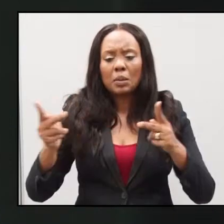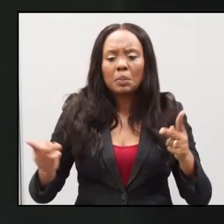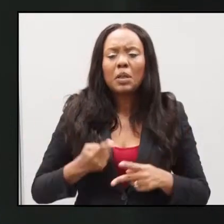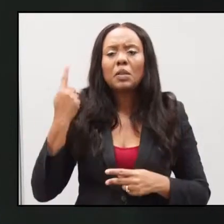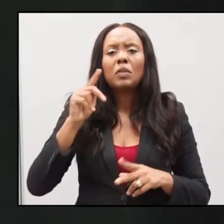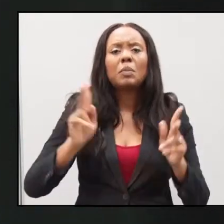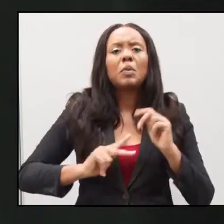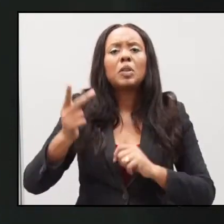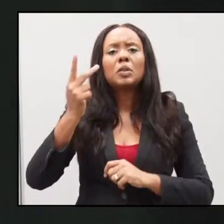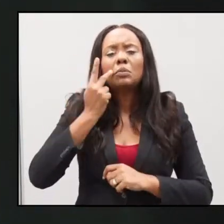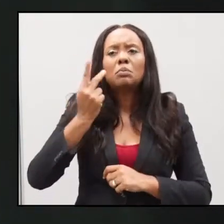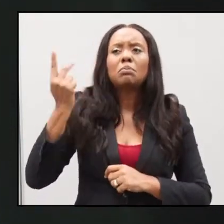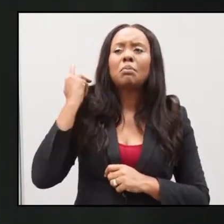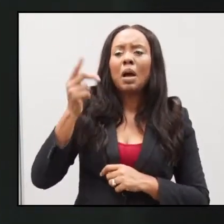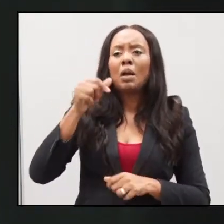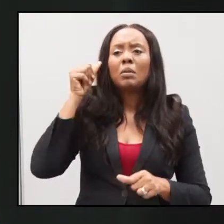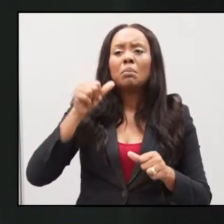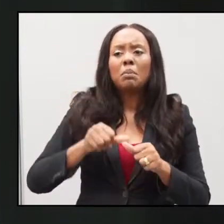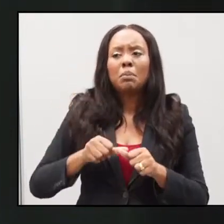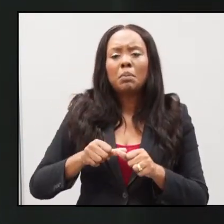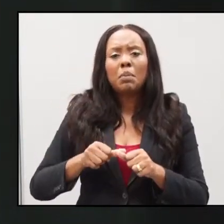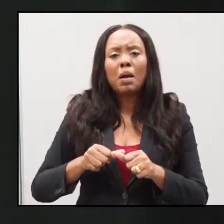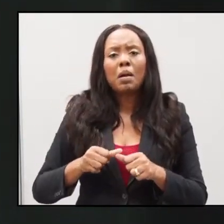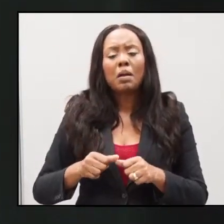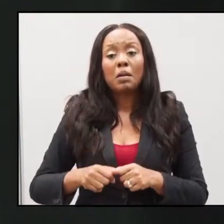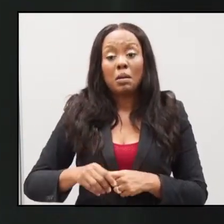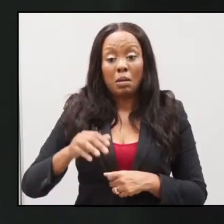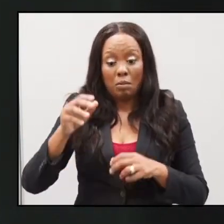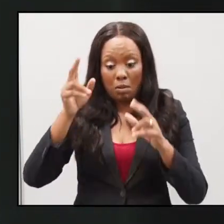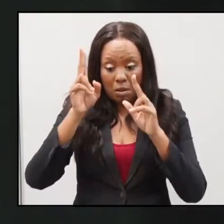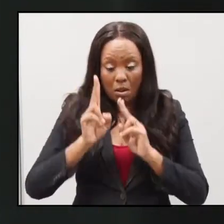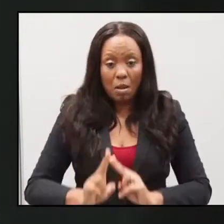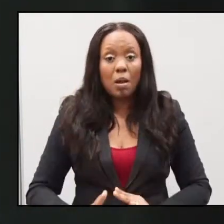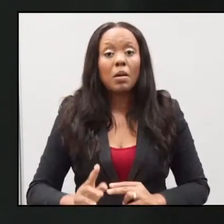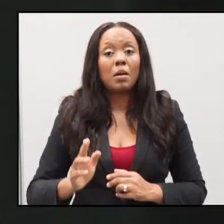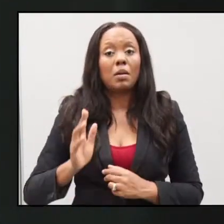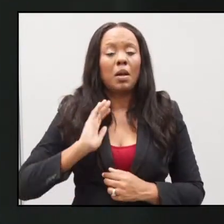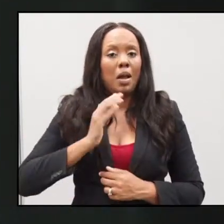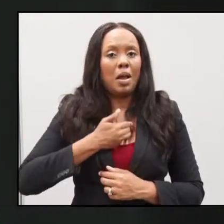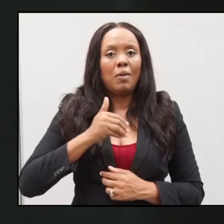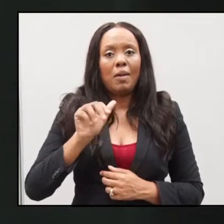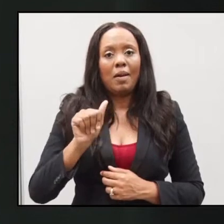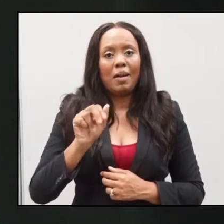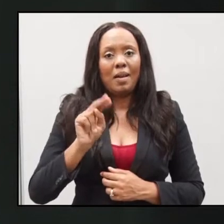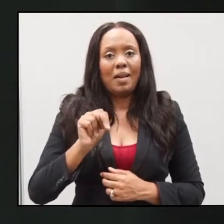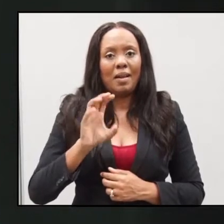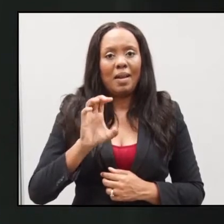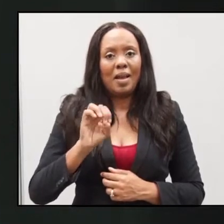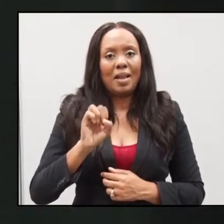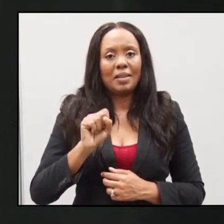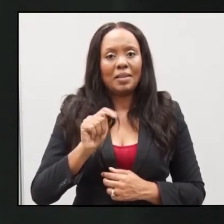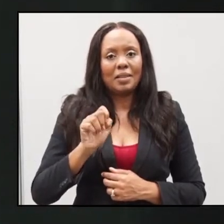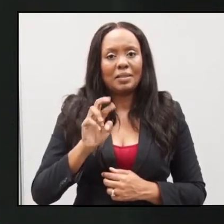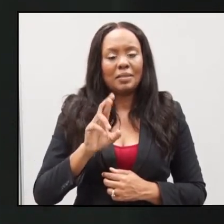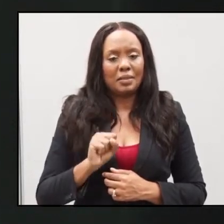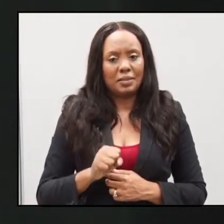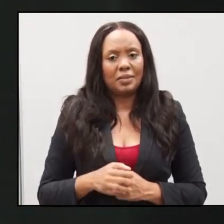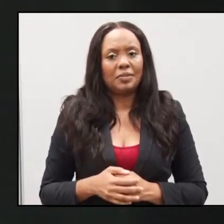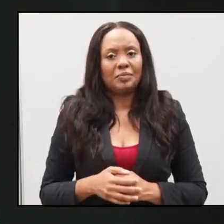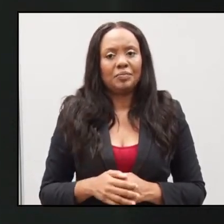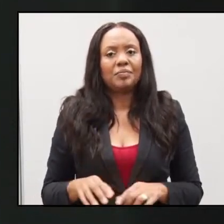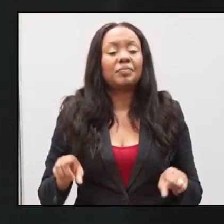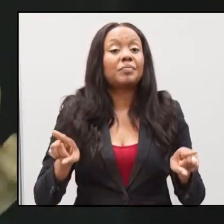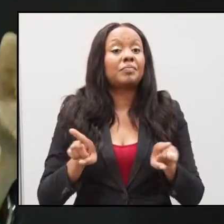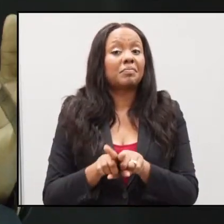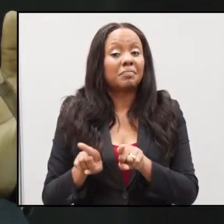ritual that will honor these ancestors, but also become, we believe and hope, a place